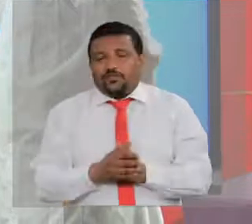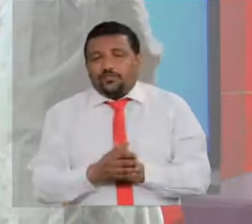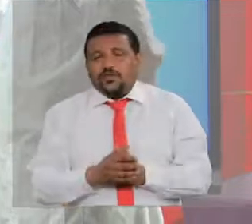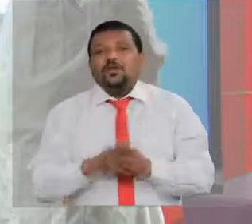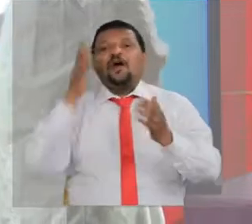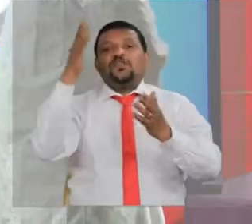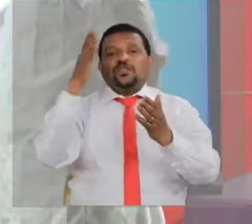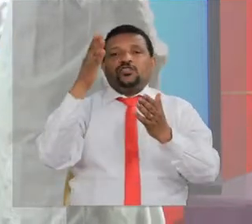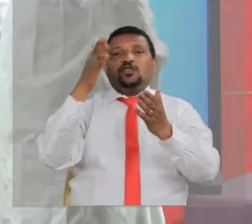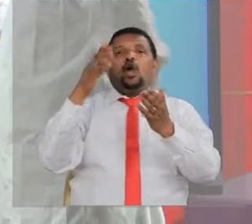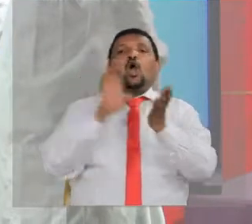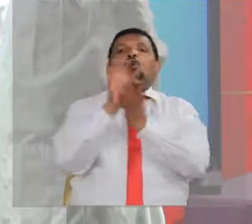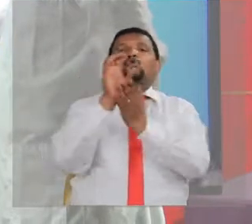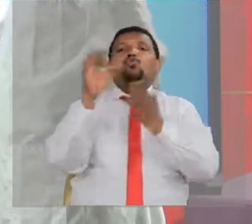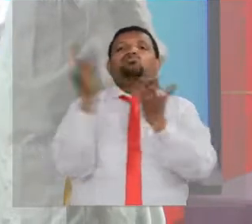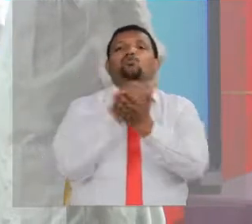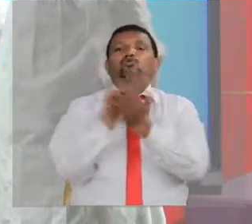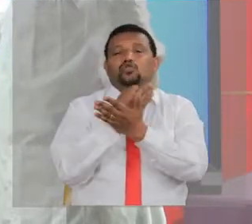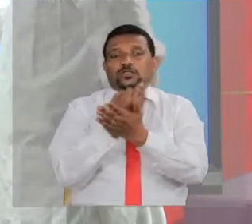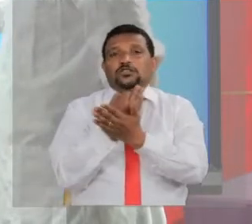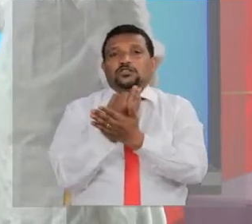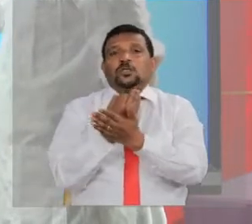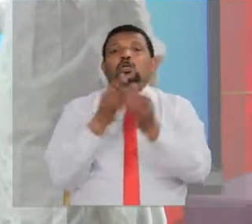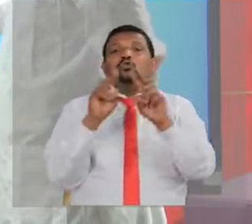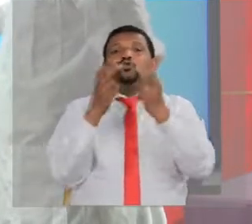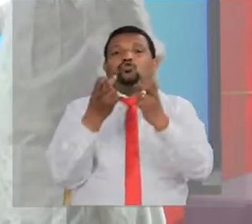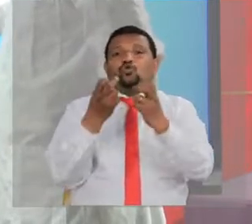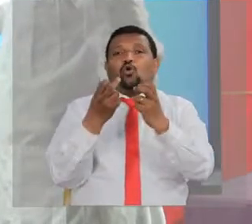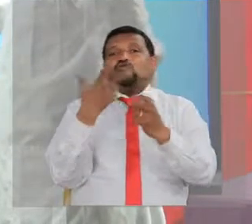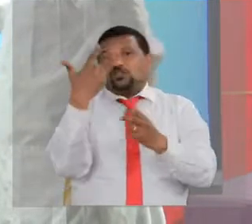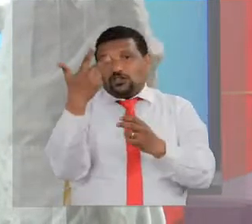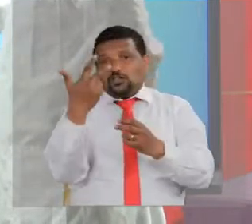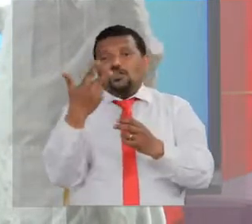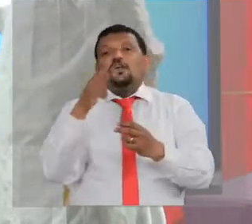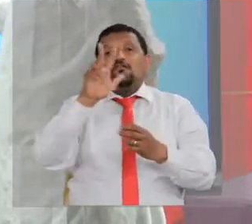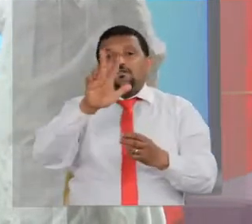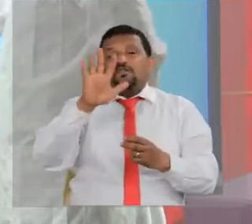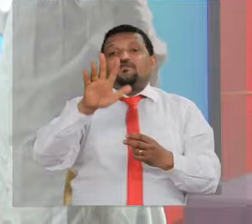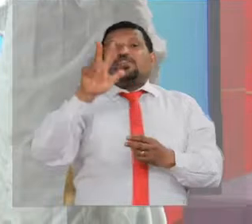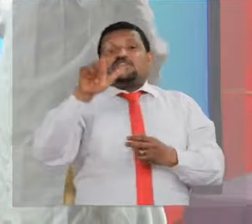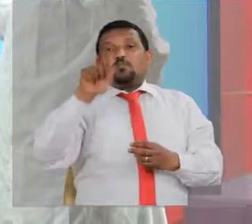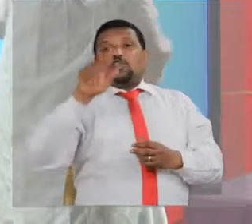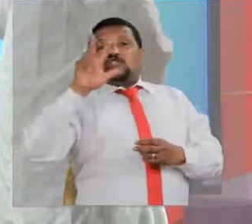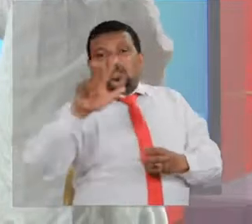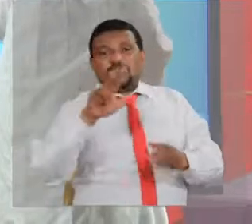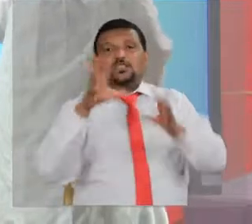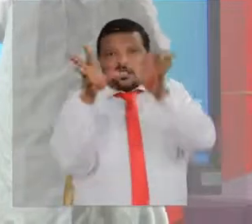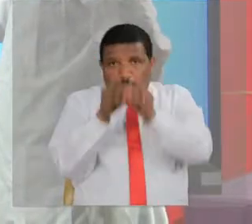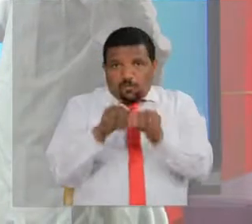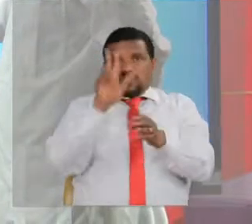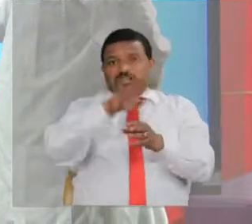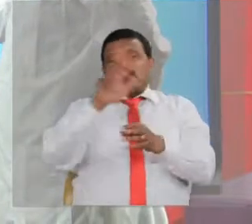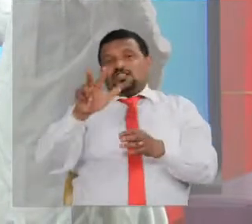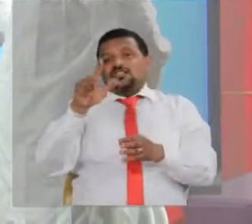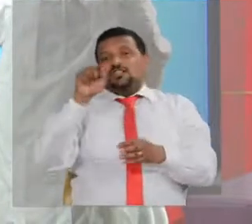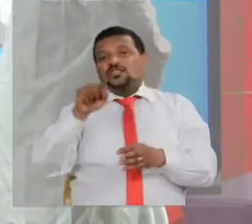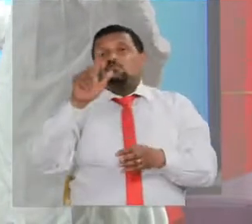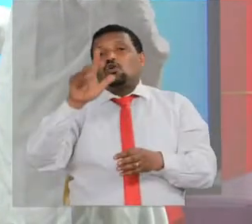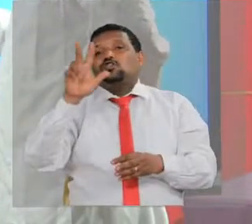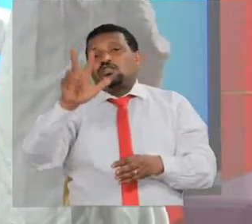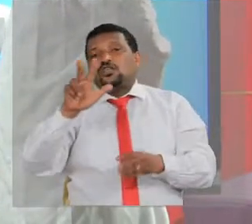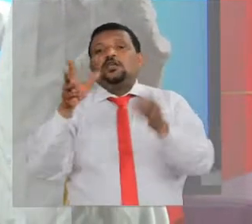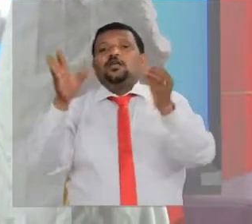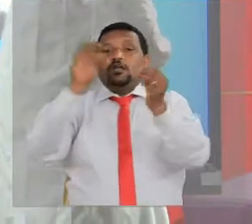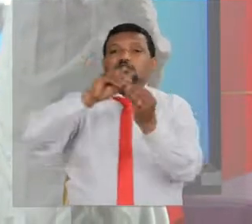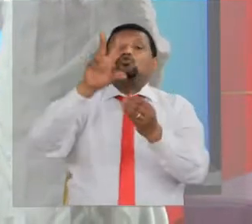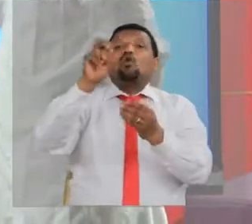average cost of producing 3 units of a commodity is 53.3, which is the sum of 33.3 and